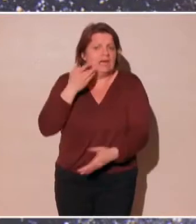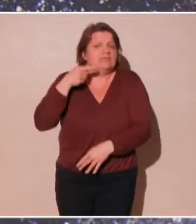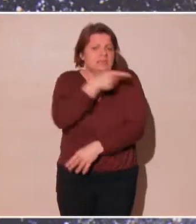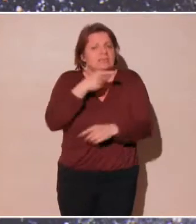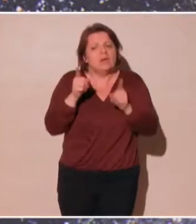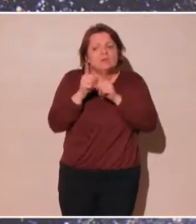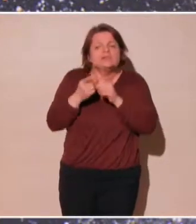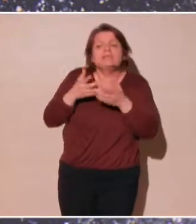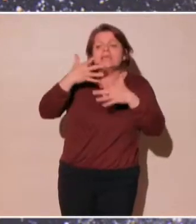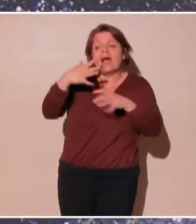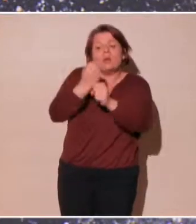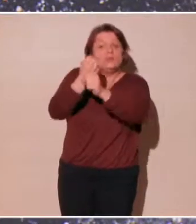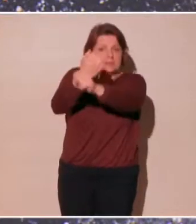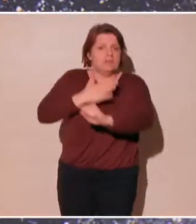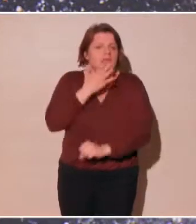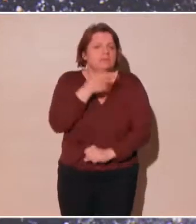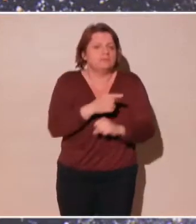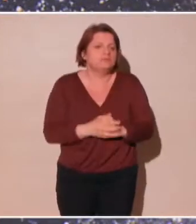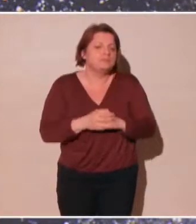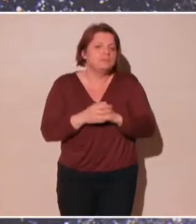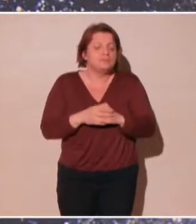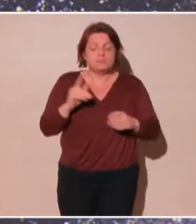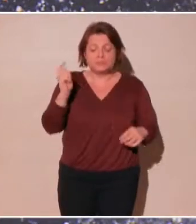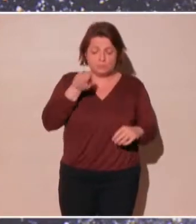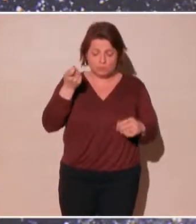fulfillment of this emergence.